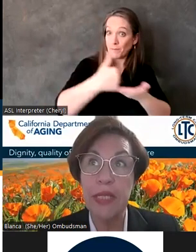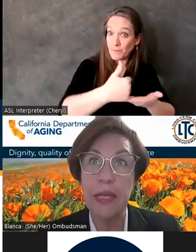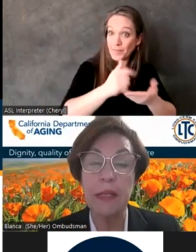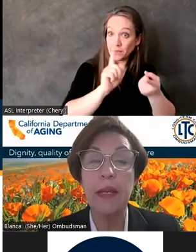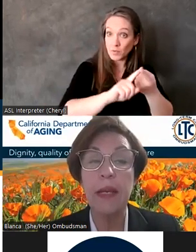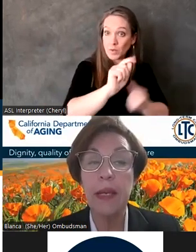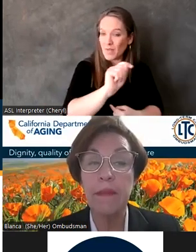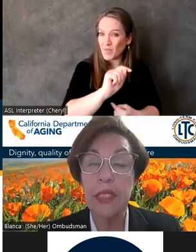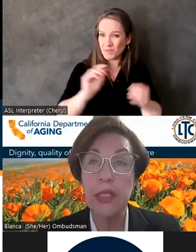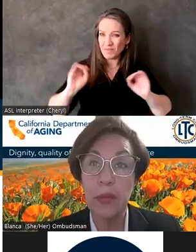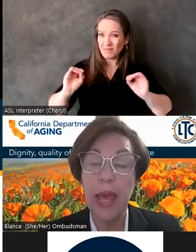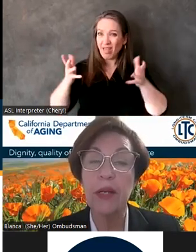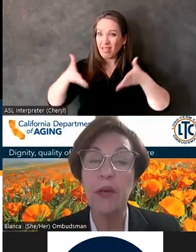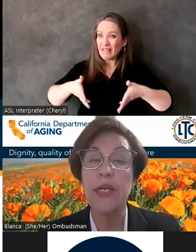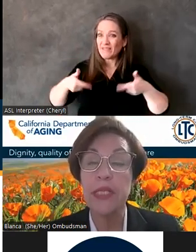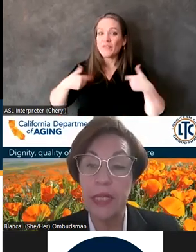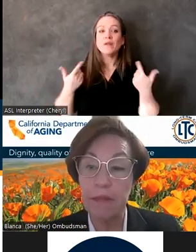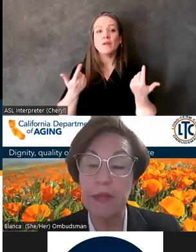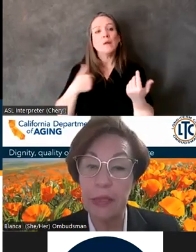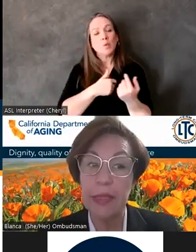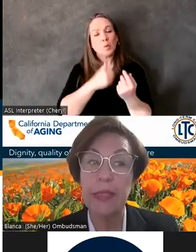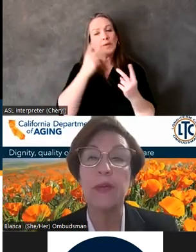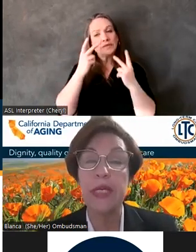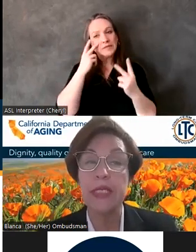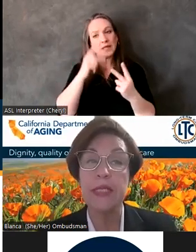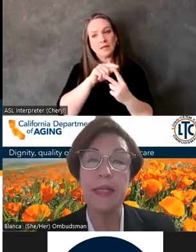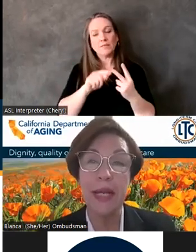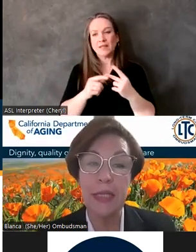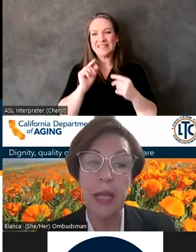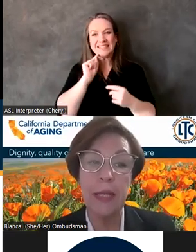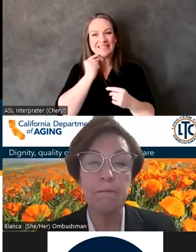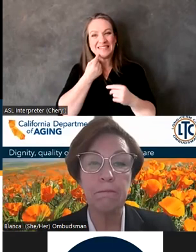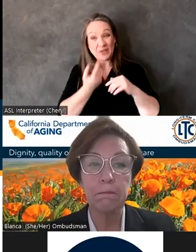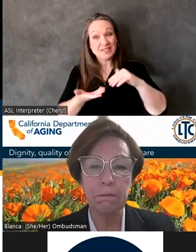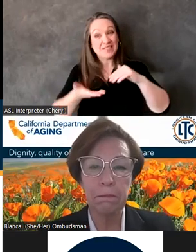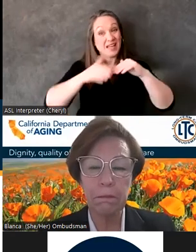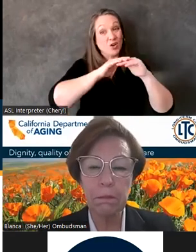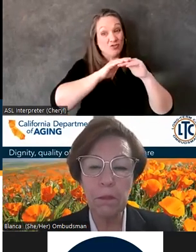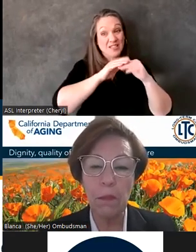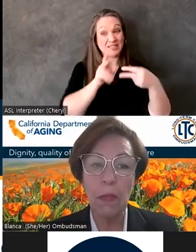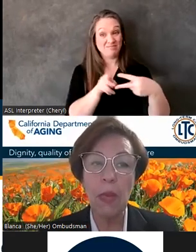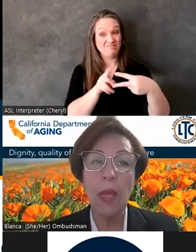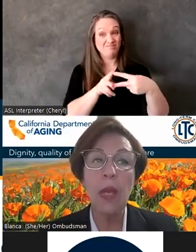have seen in these two categories significantly increase. Next slide.